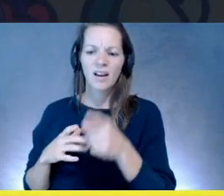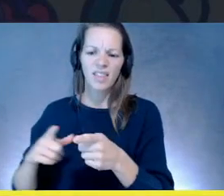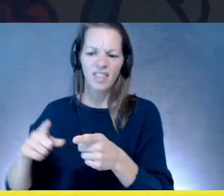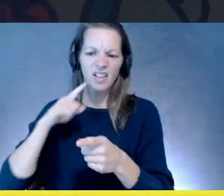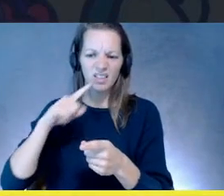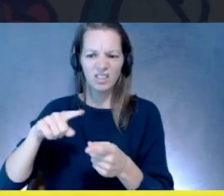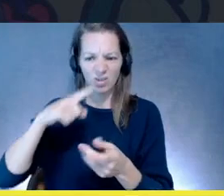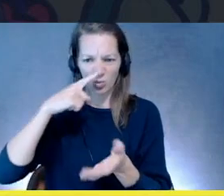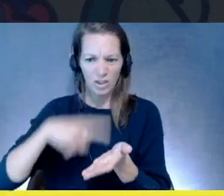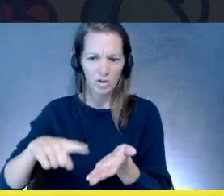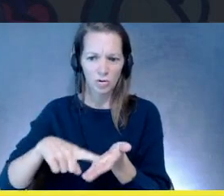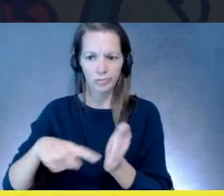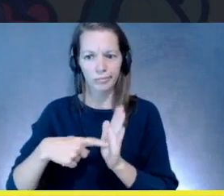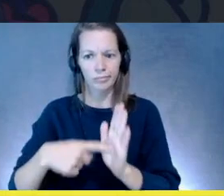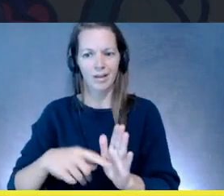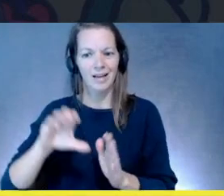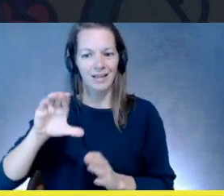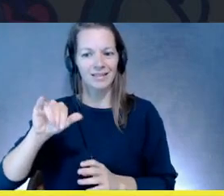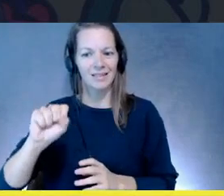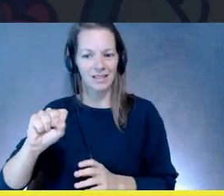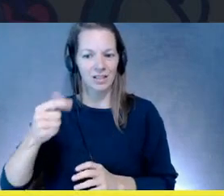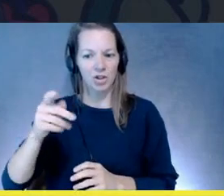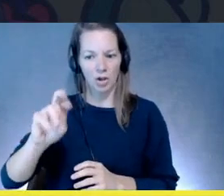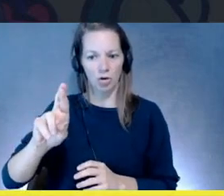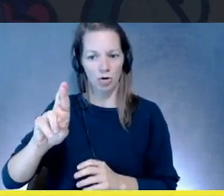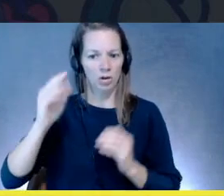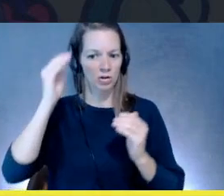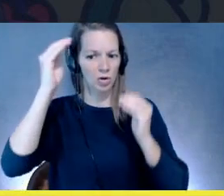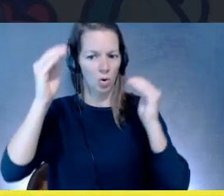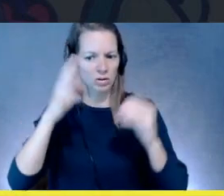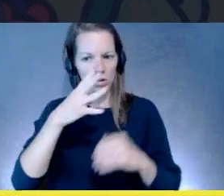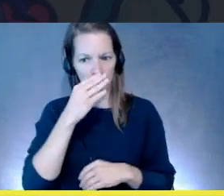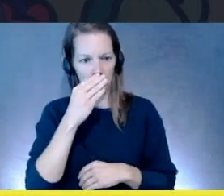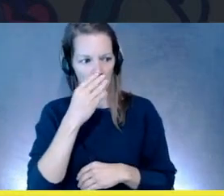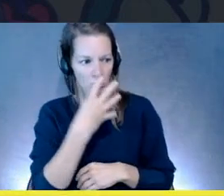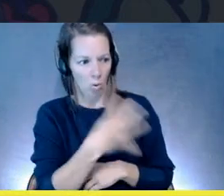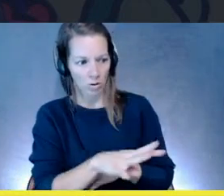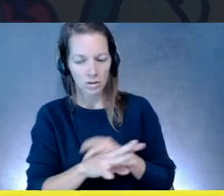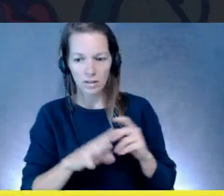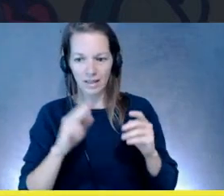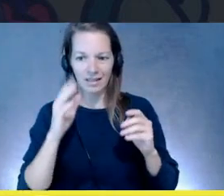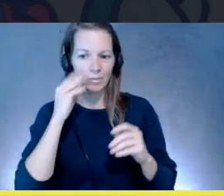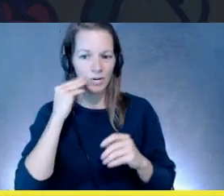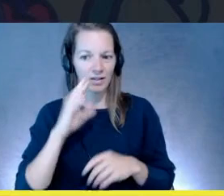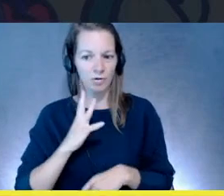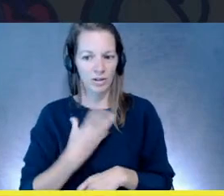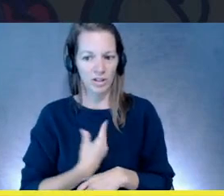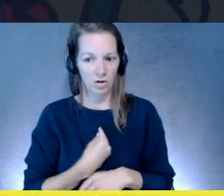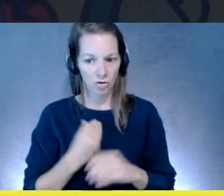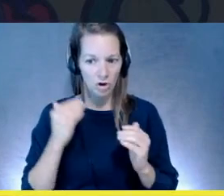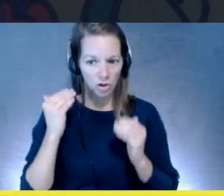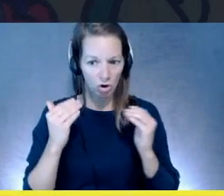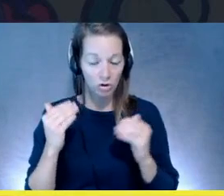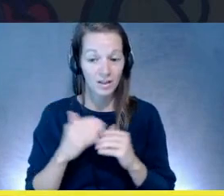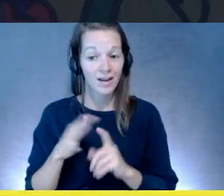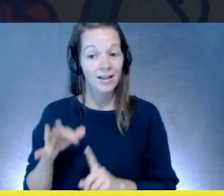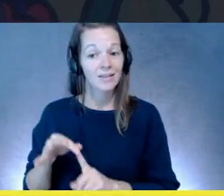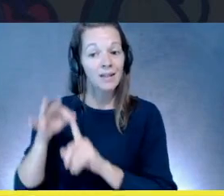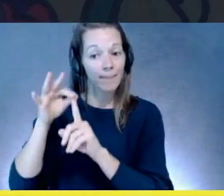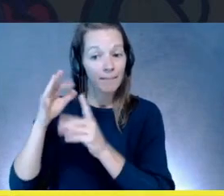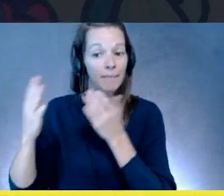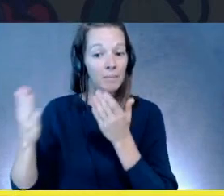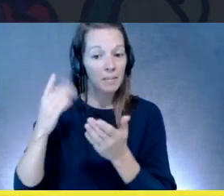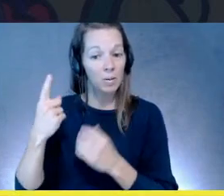focus on cisgender adults. So it ignores the experiences of transgender adults, except for the fact that one study